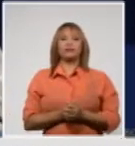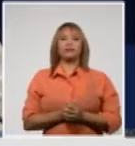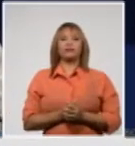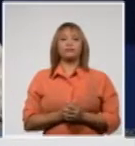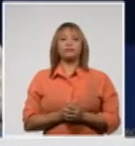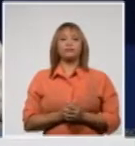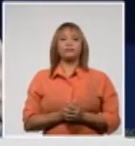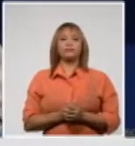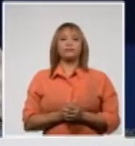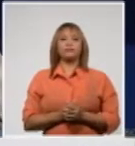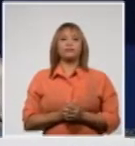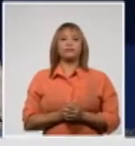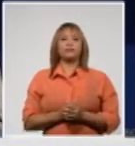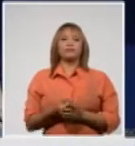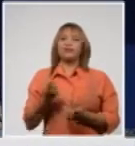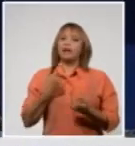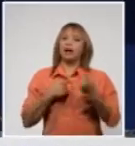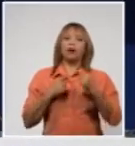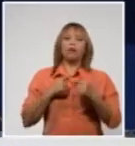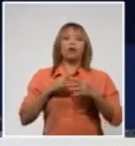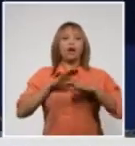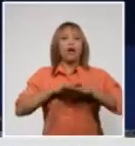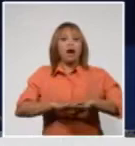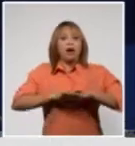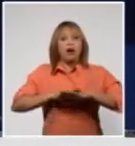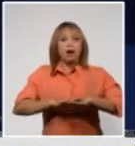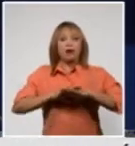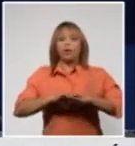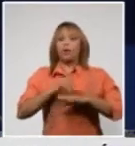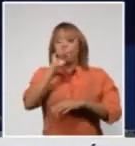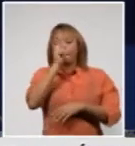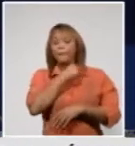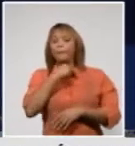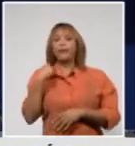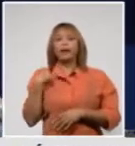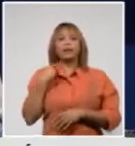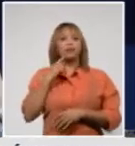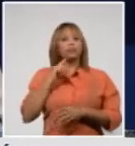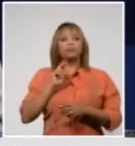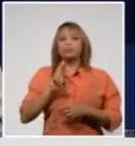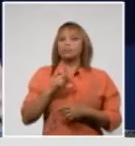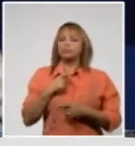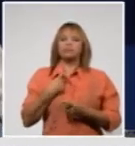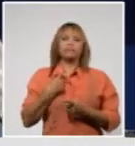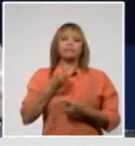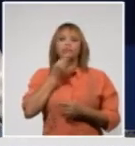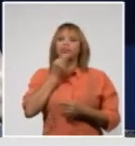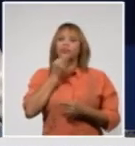increasingly rigorous and strictly comply with the established measures.